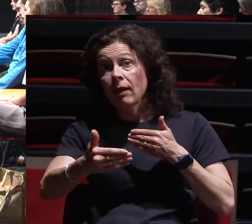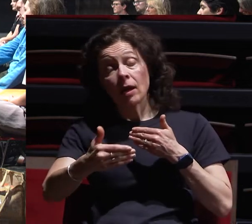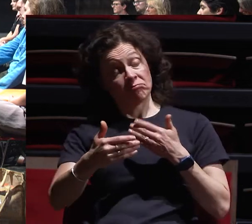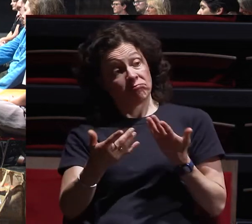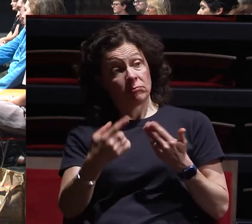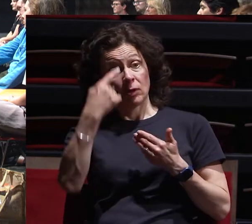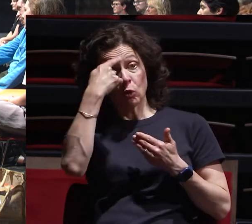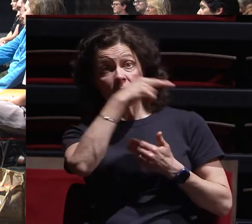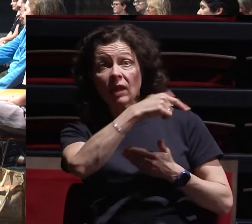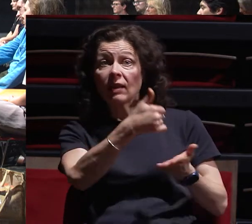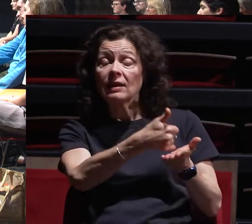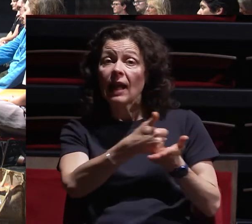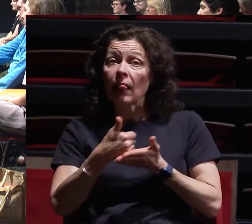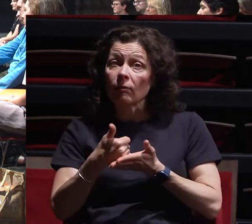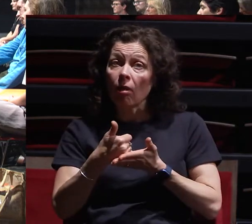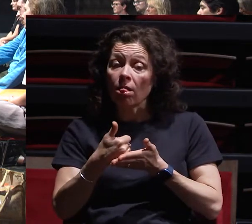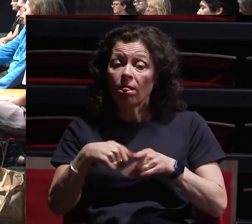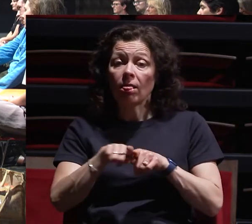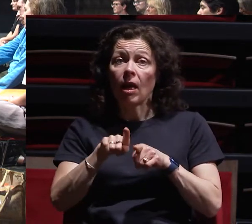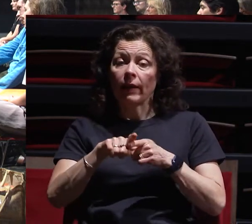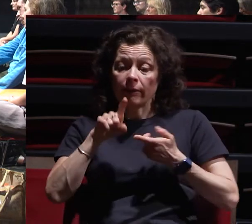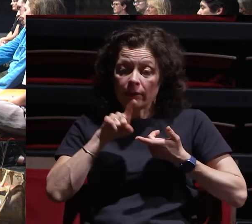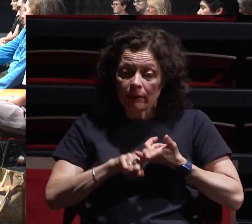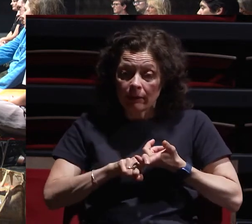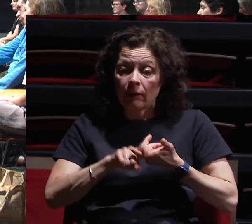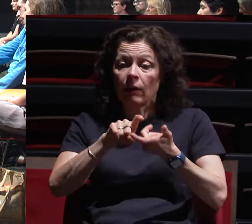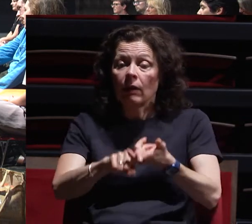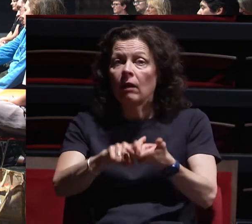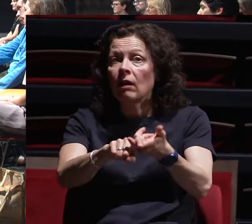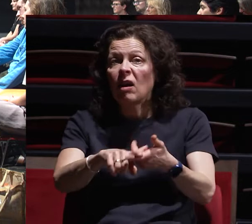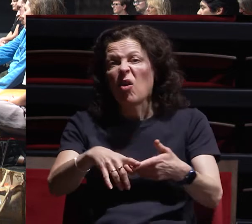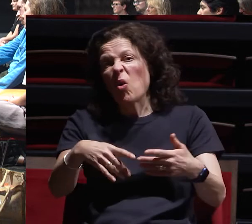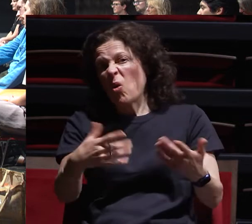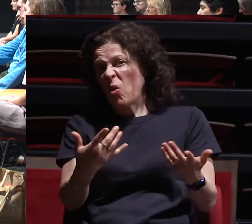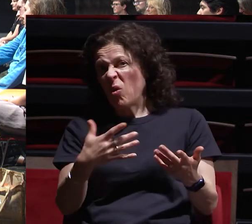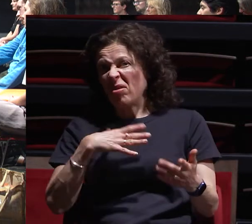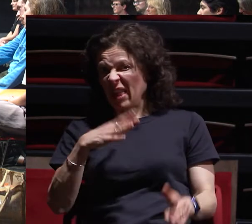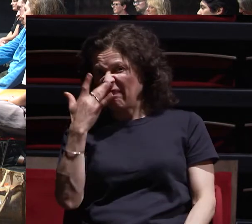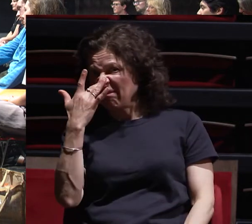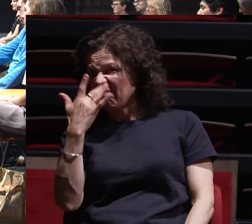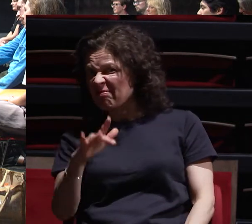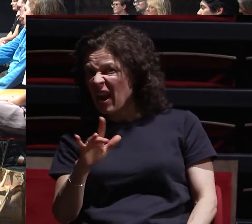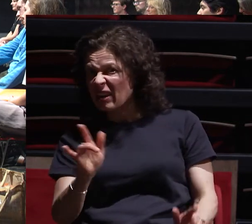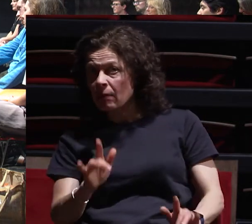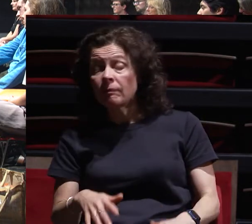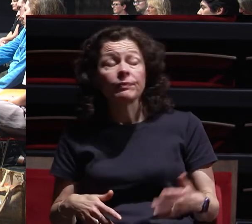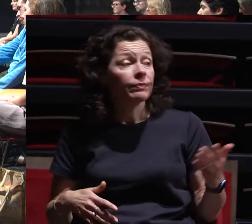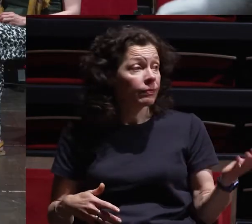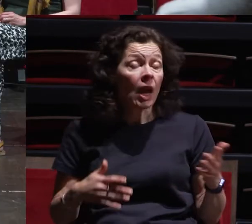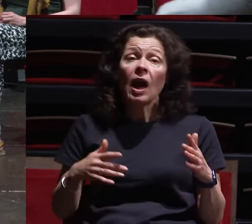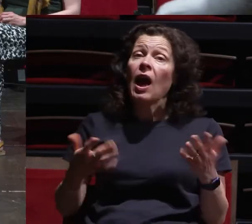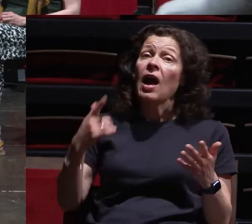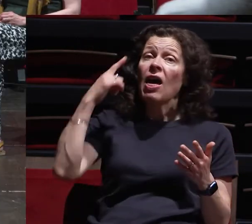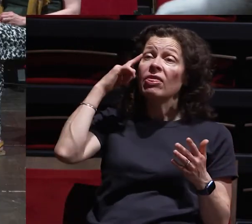Do you think that those things are helpful as anchors, or are they just a big red